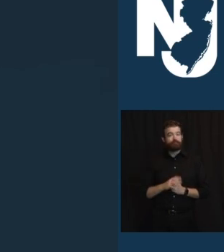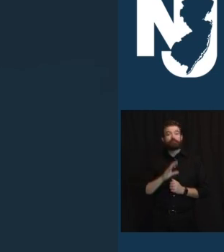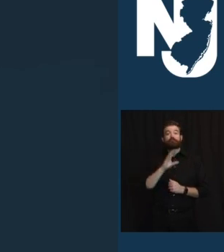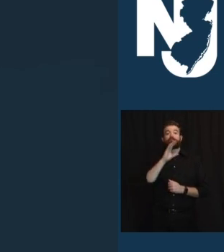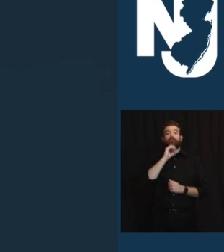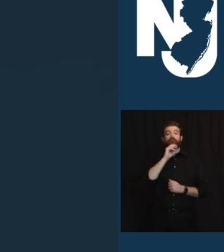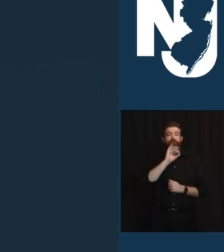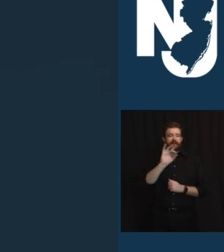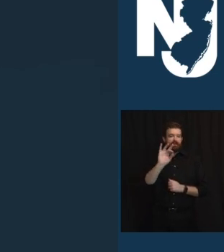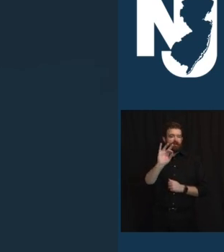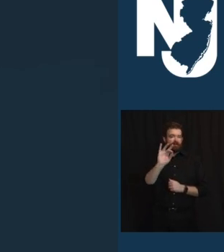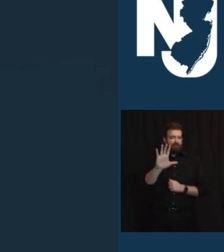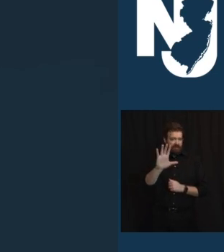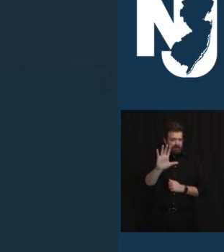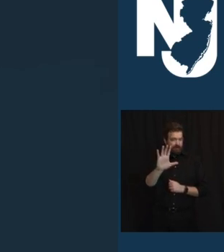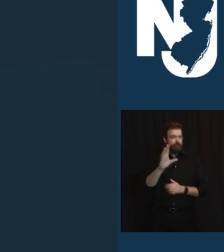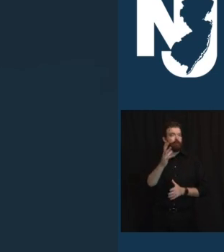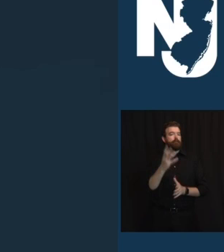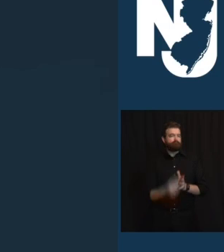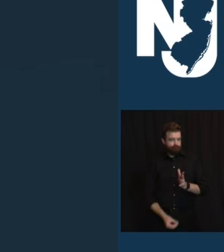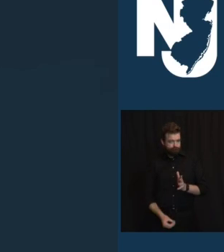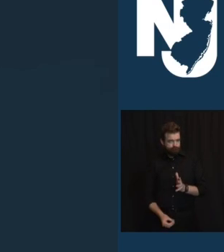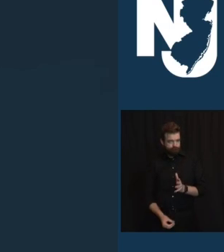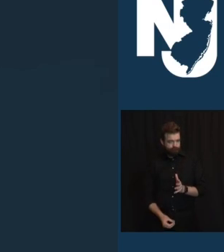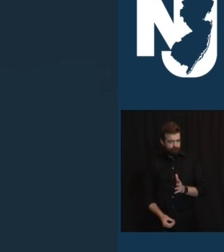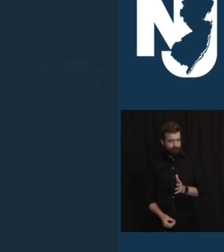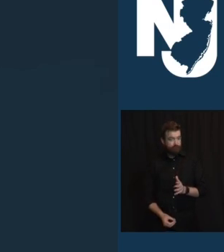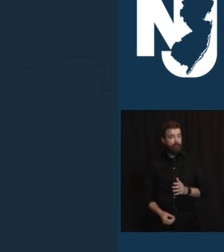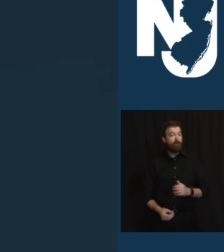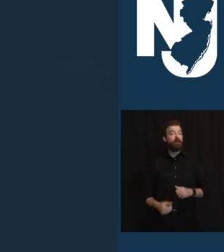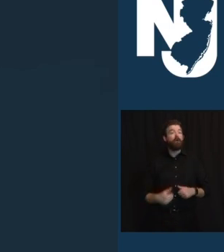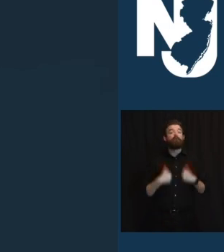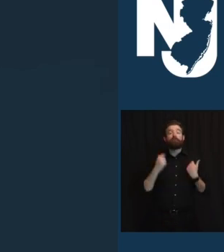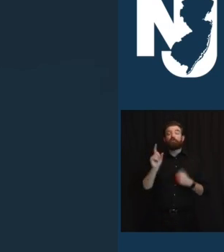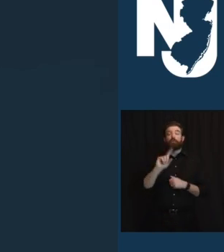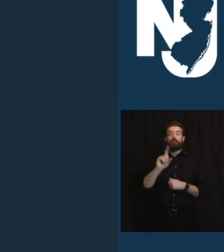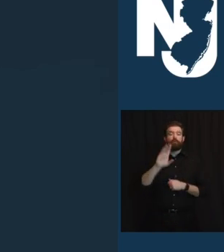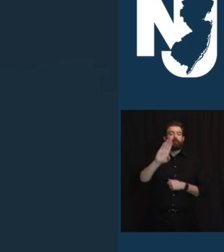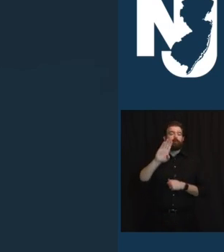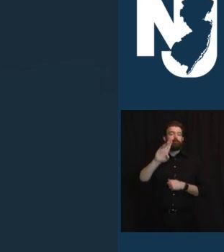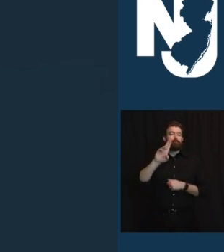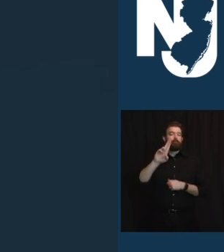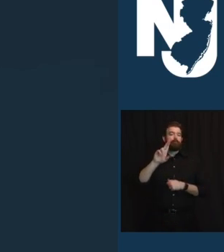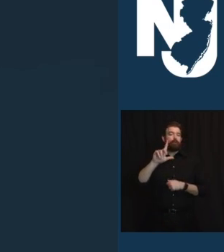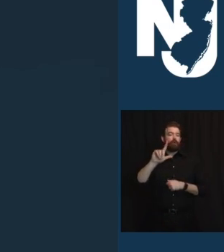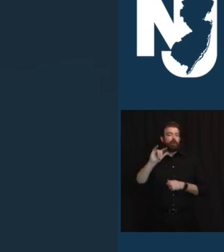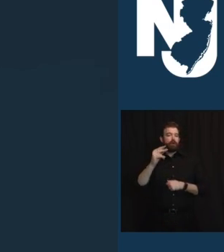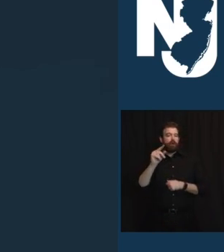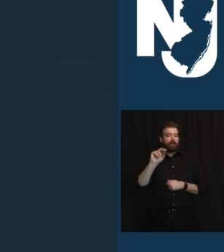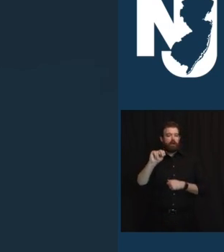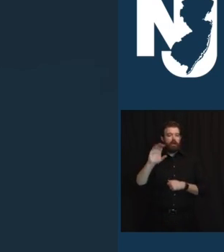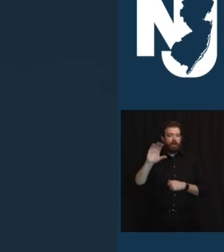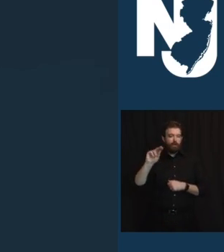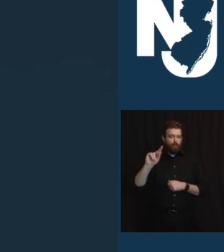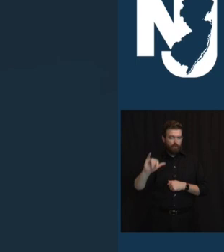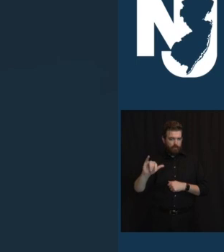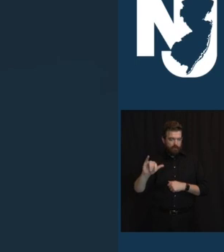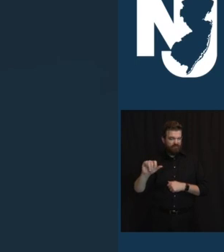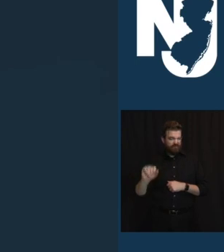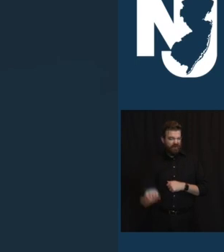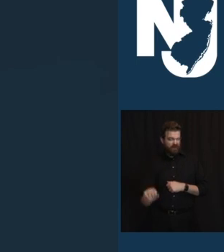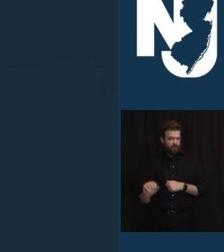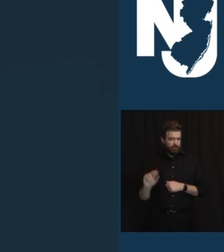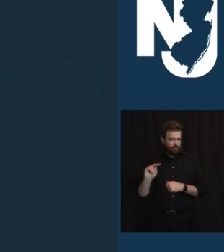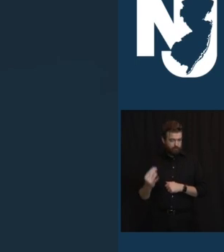when she left us and was a resident of Southampton in Burlington County. Born and raised in Pennsylvania, she and her husband Leonard raised